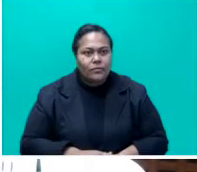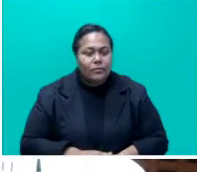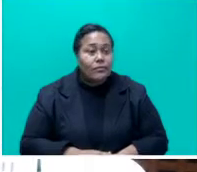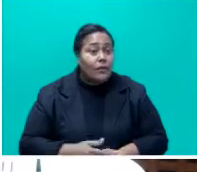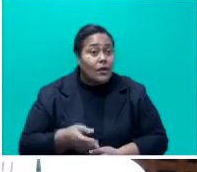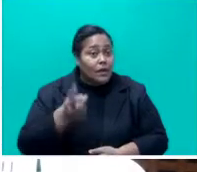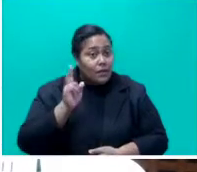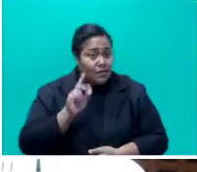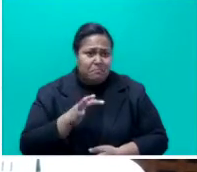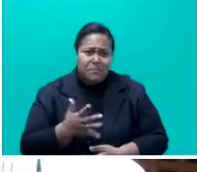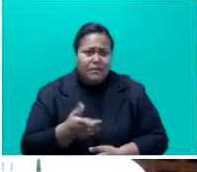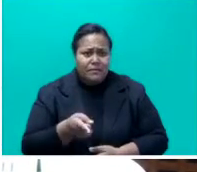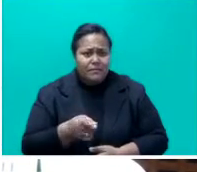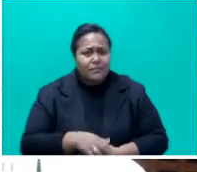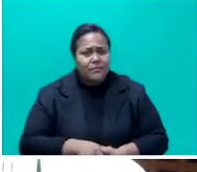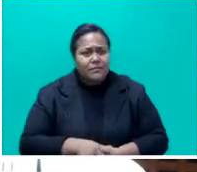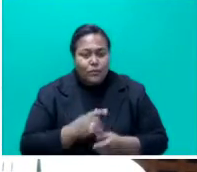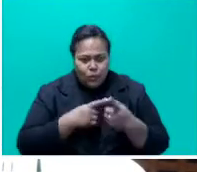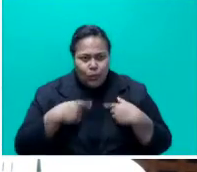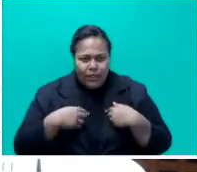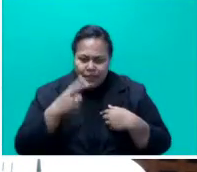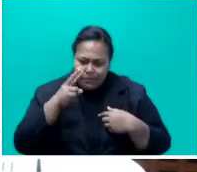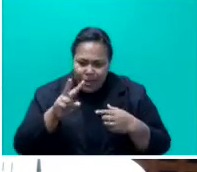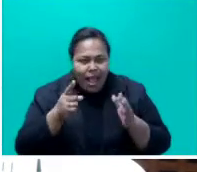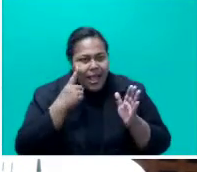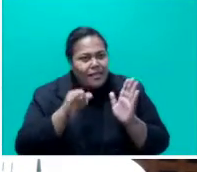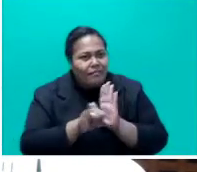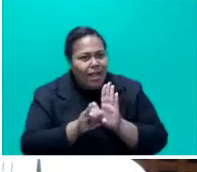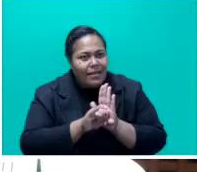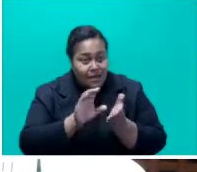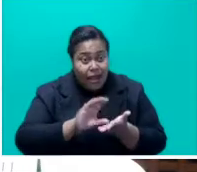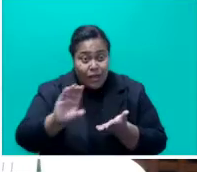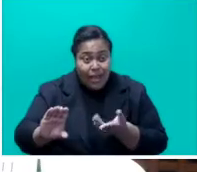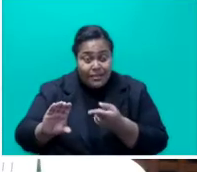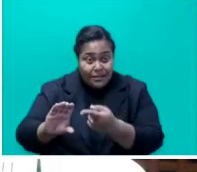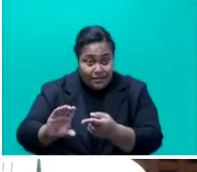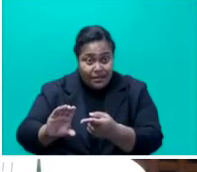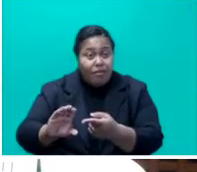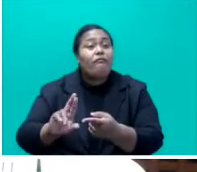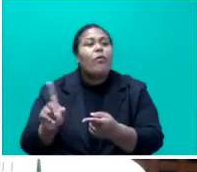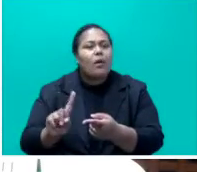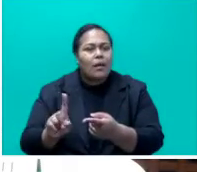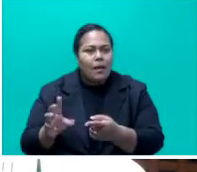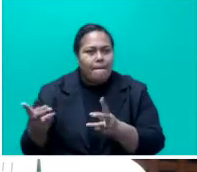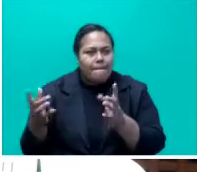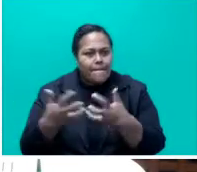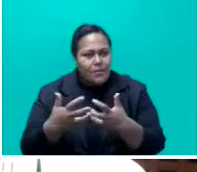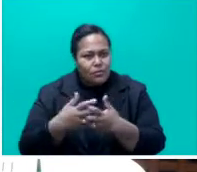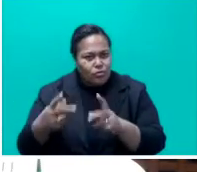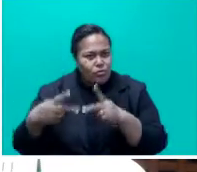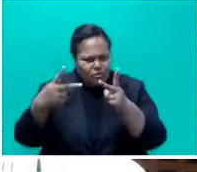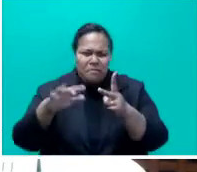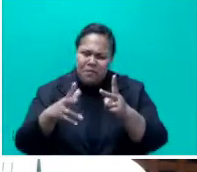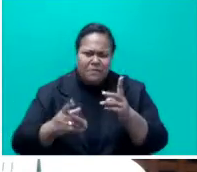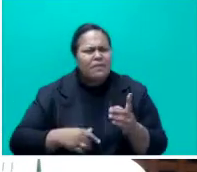but the identification and the allocation might be subject to further consultations